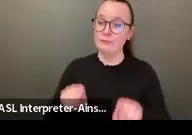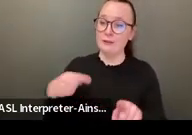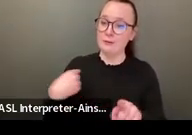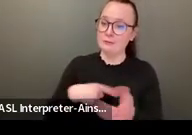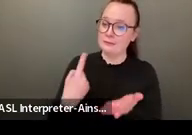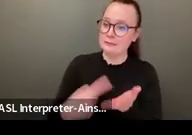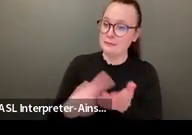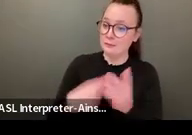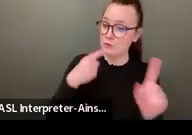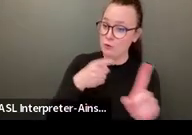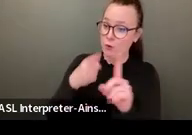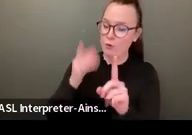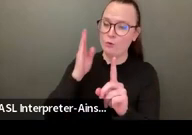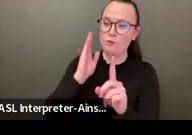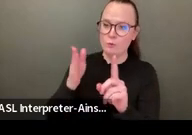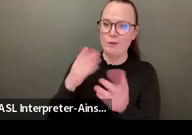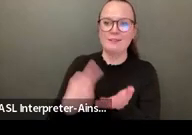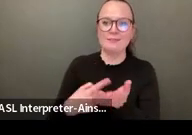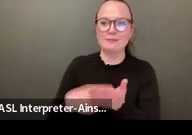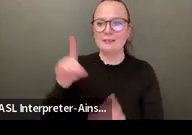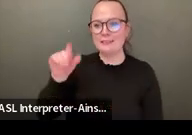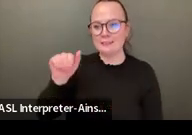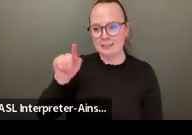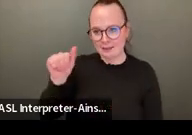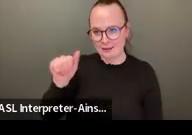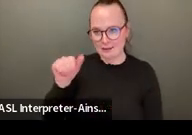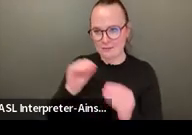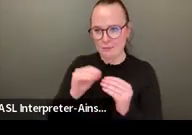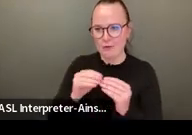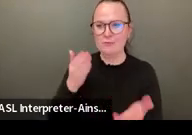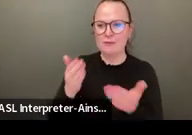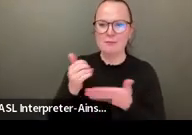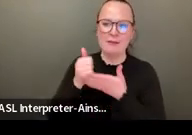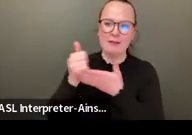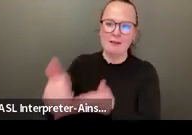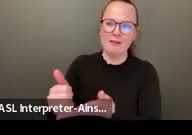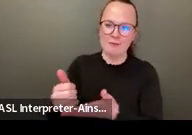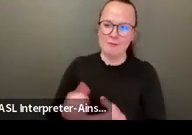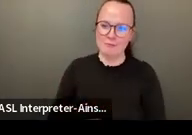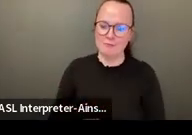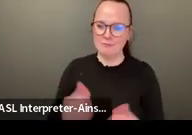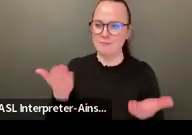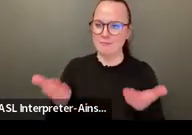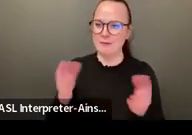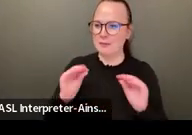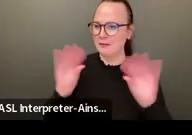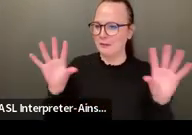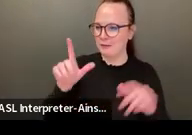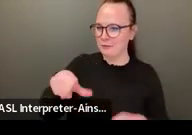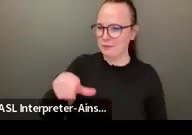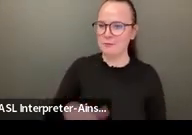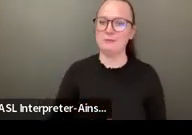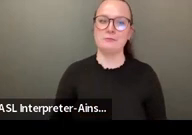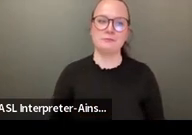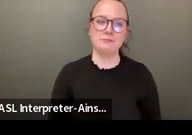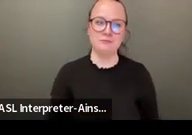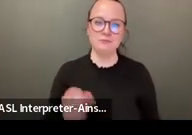into data a little bit more, so it might help with the present levels. All right, so you're all familiar with